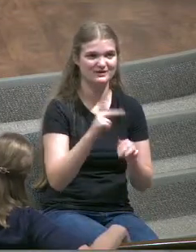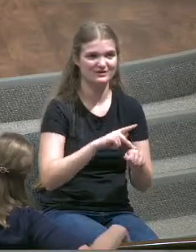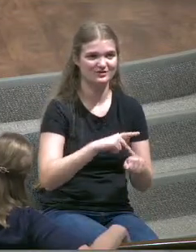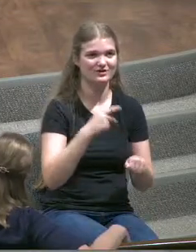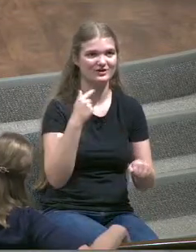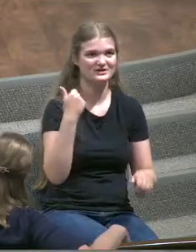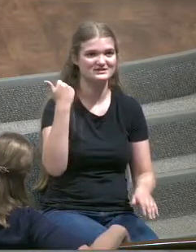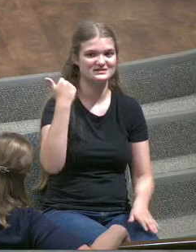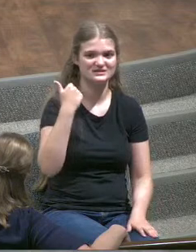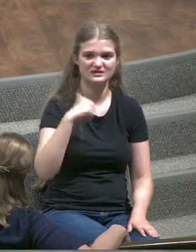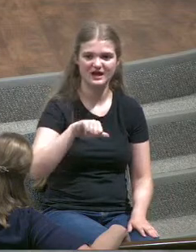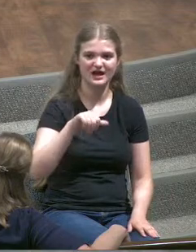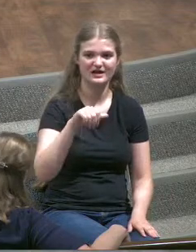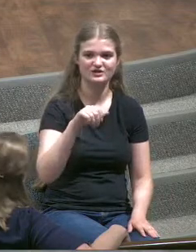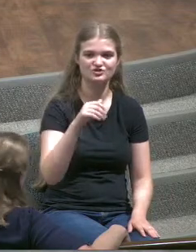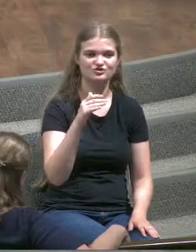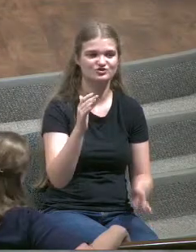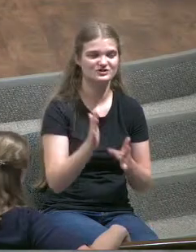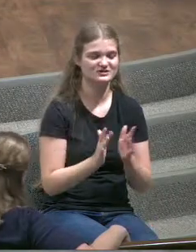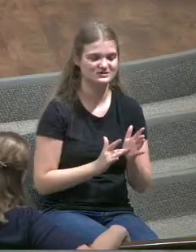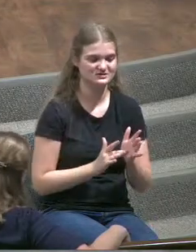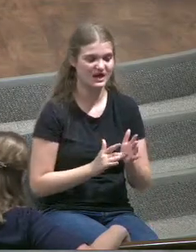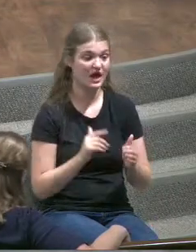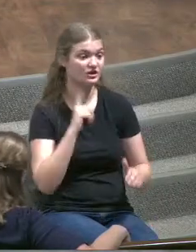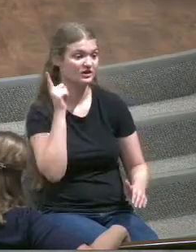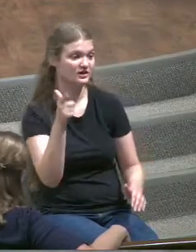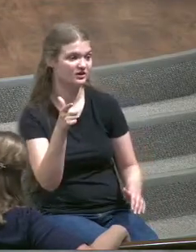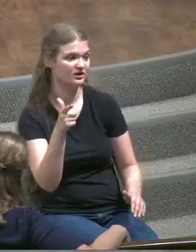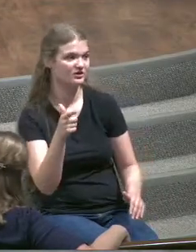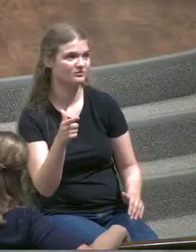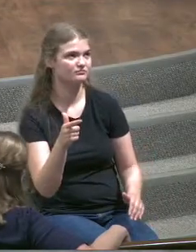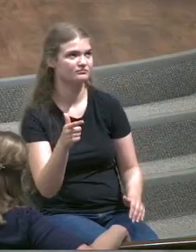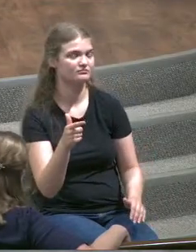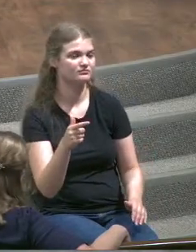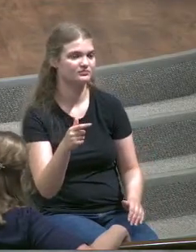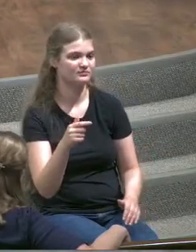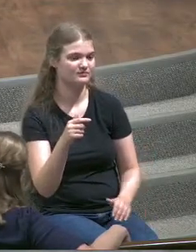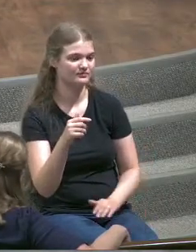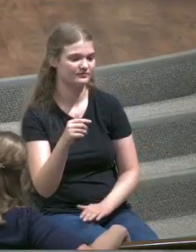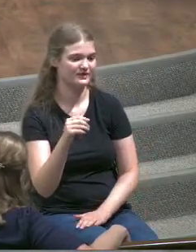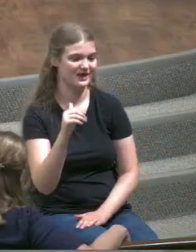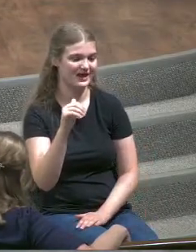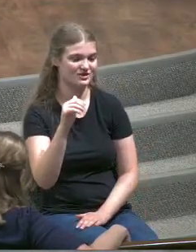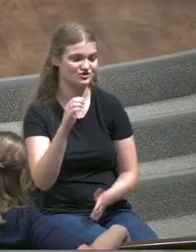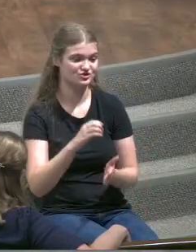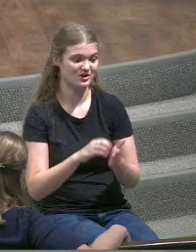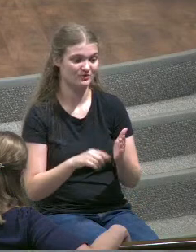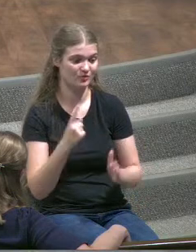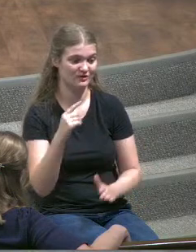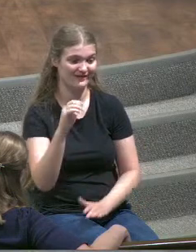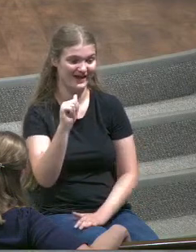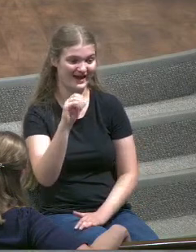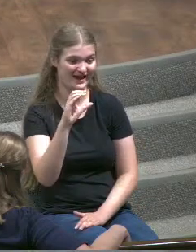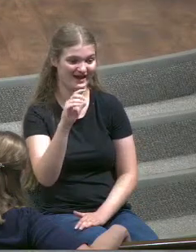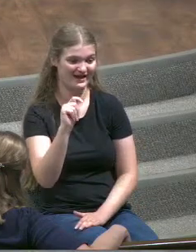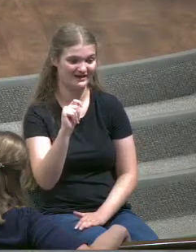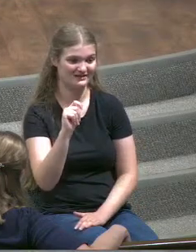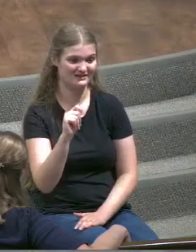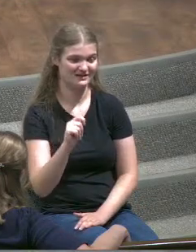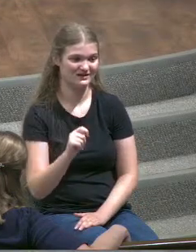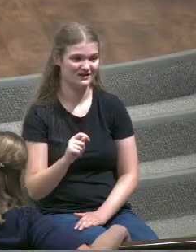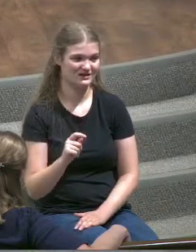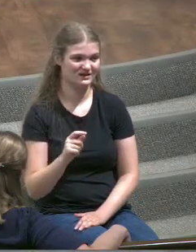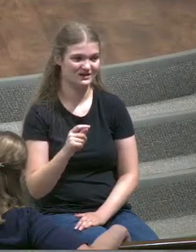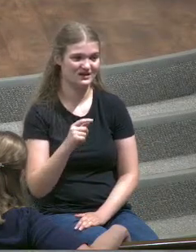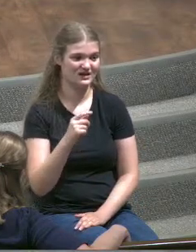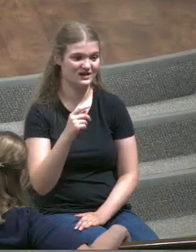seen the risen Jesus now. He watched him ascend into heaven in Acts chapter 1. And Peter is asked, by whose authority